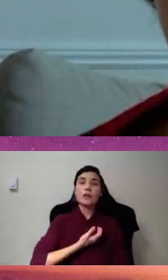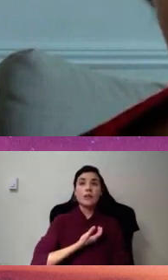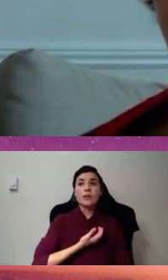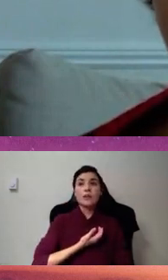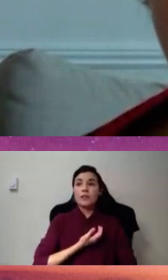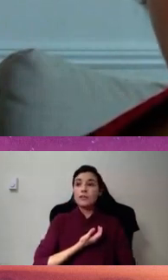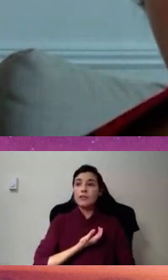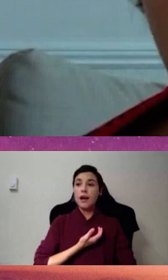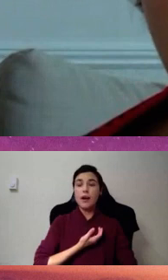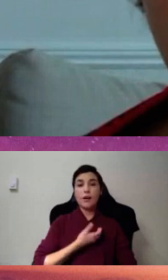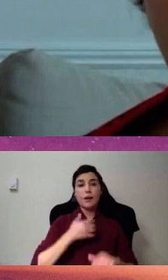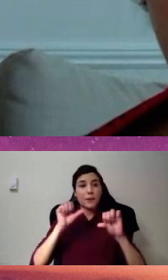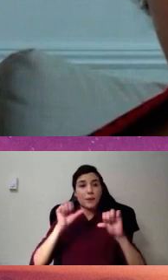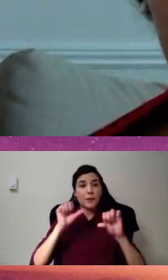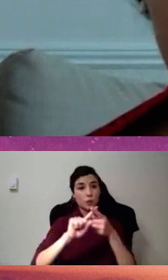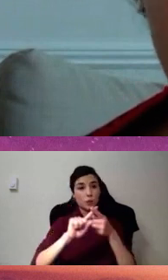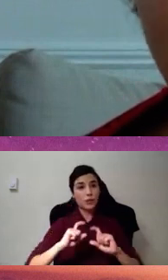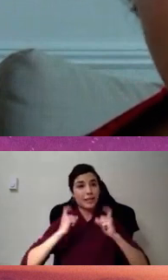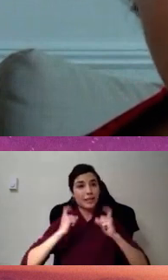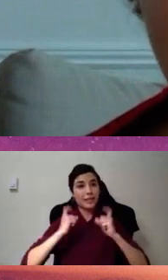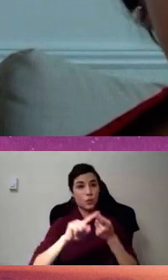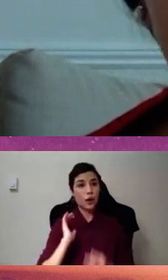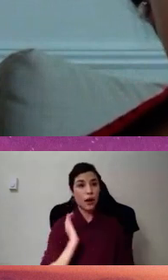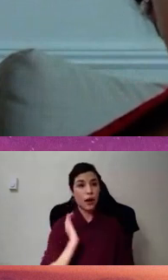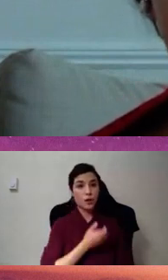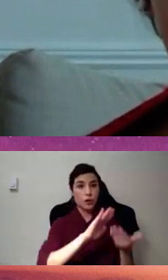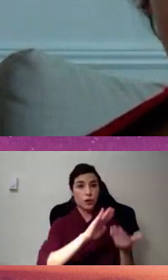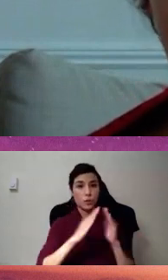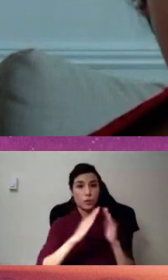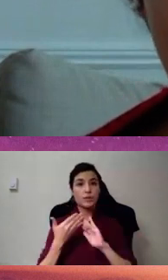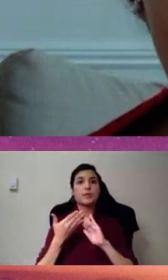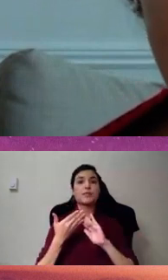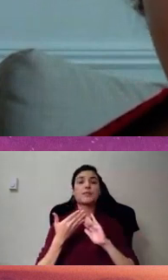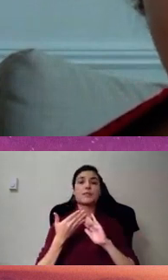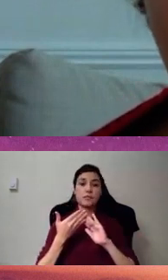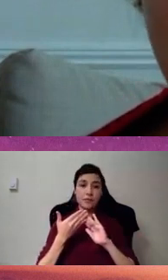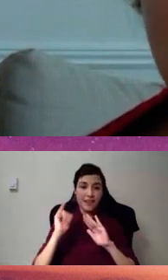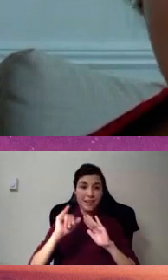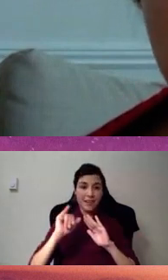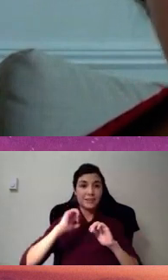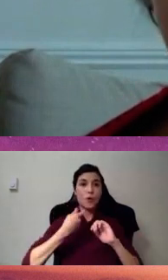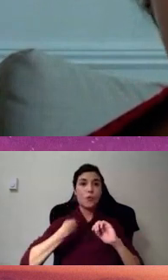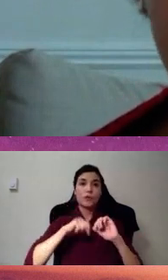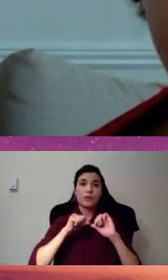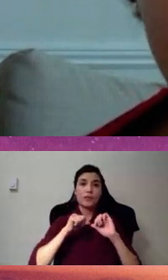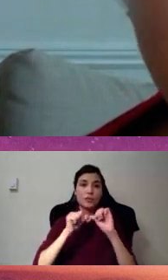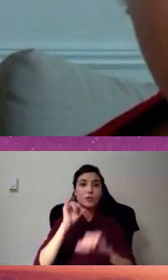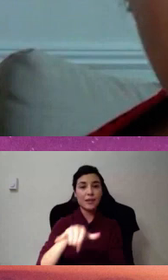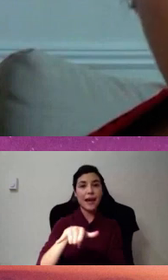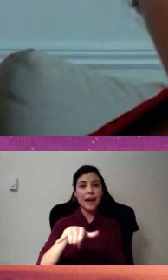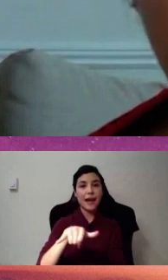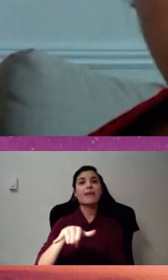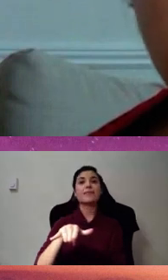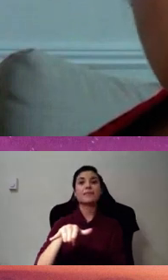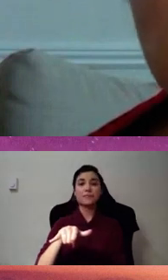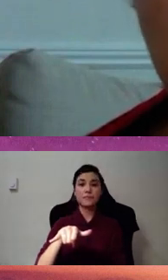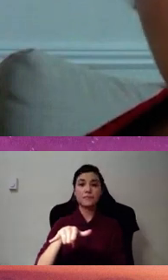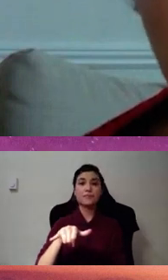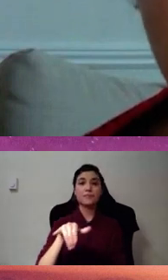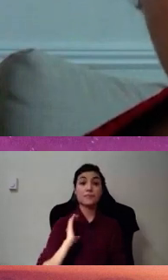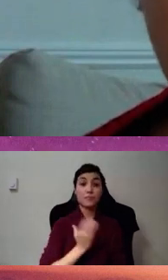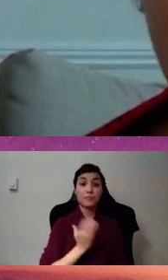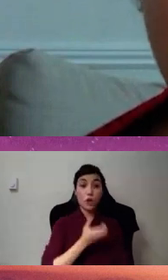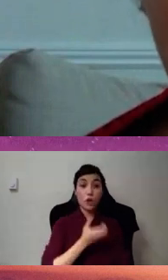the cultural bearers and the practitioners, the keepers and the pioneers of artistic expression. Our